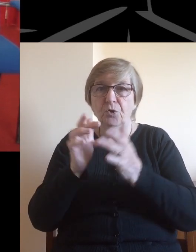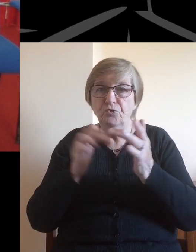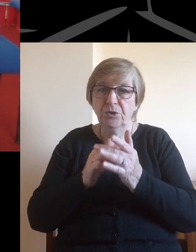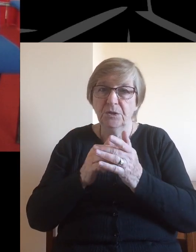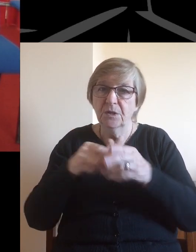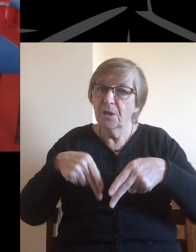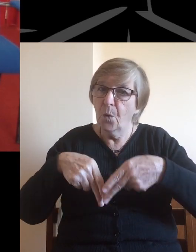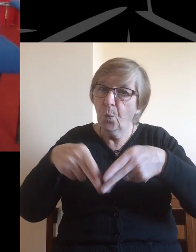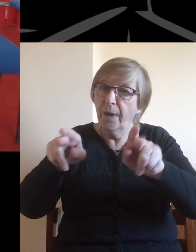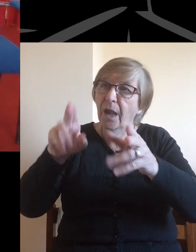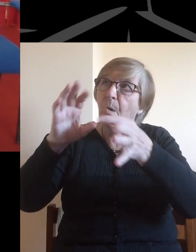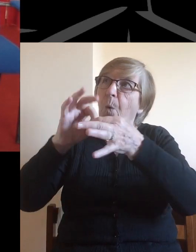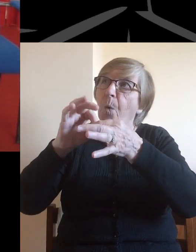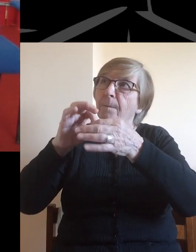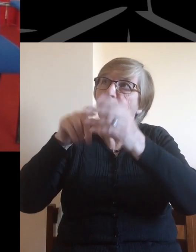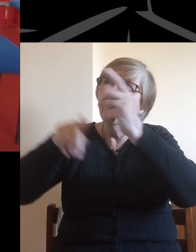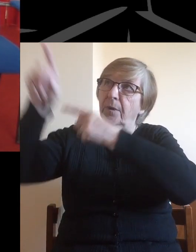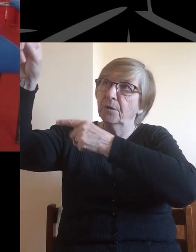Jesus is the way home to God.